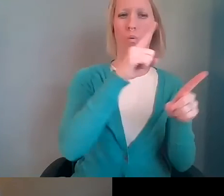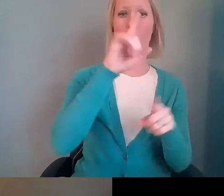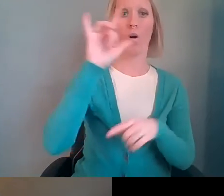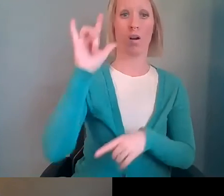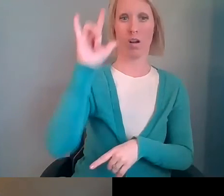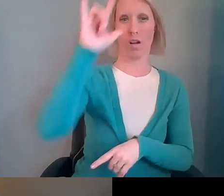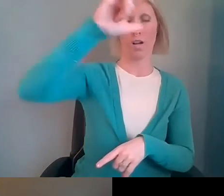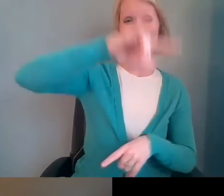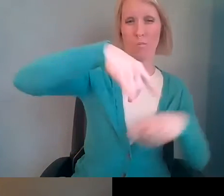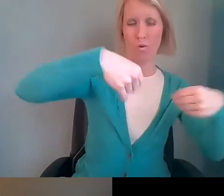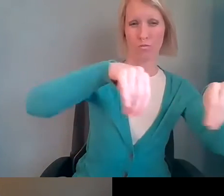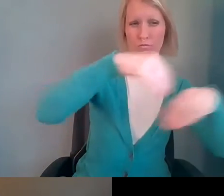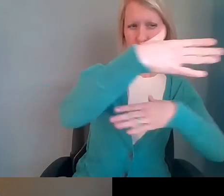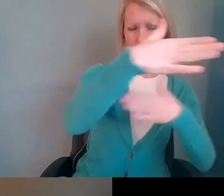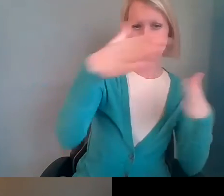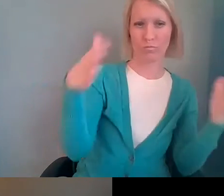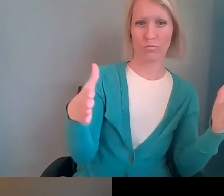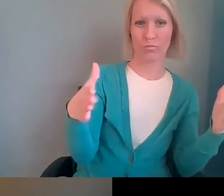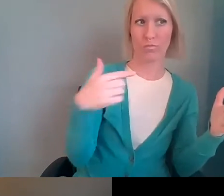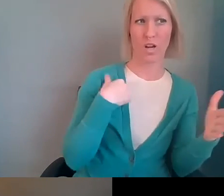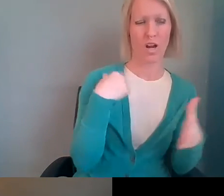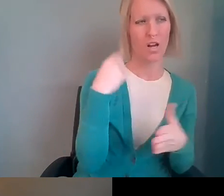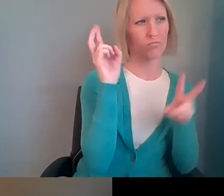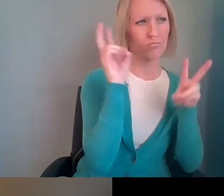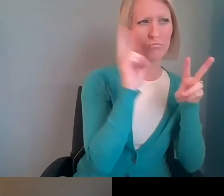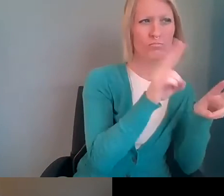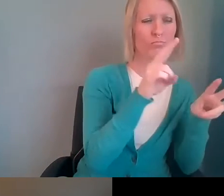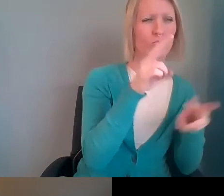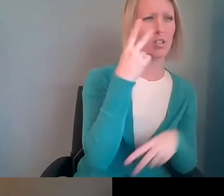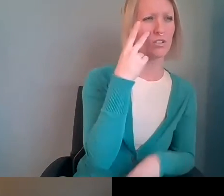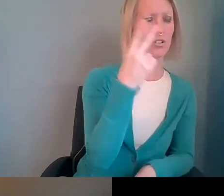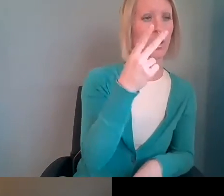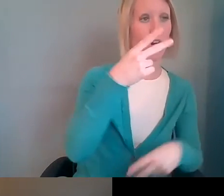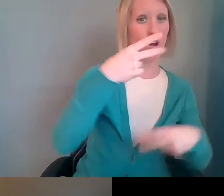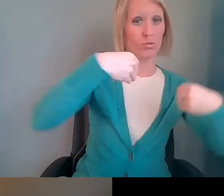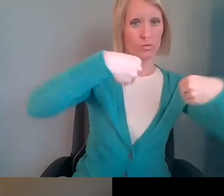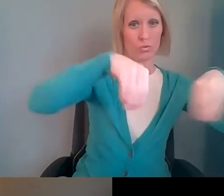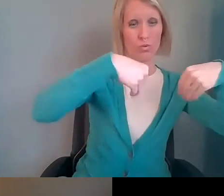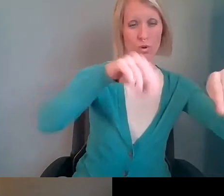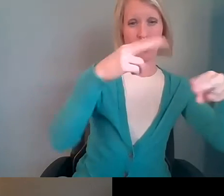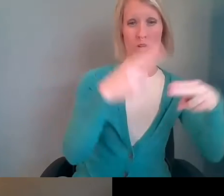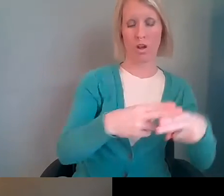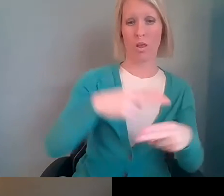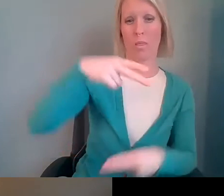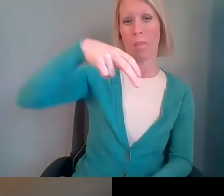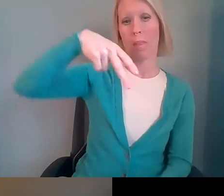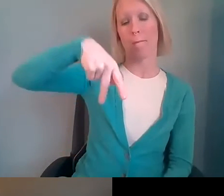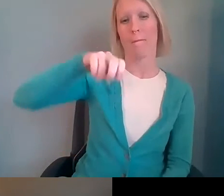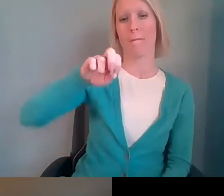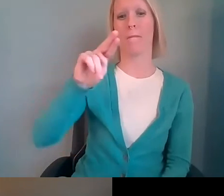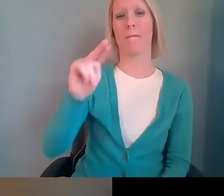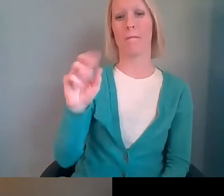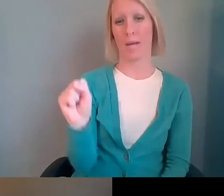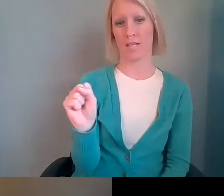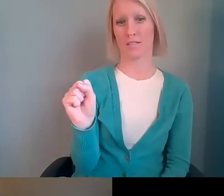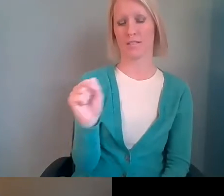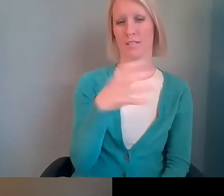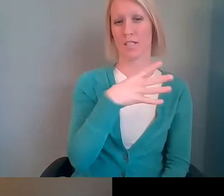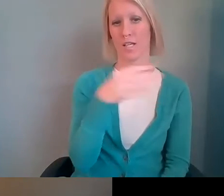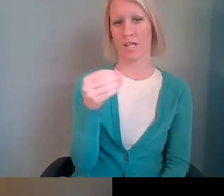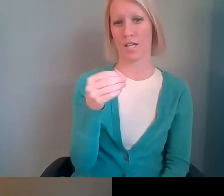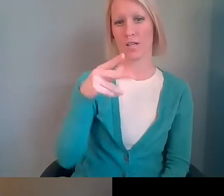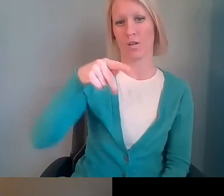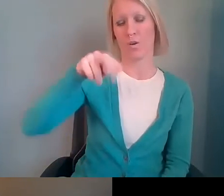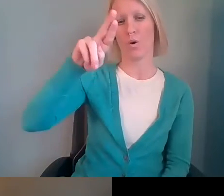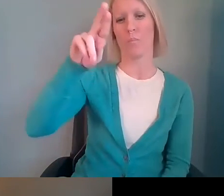a store in there called the Pen and Prose. And I went in there and looked, and they had a rack, and they had all these cross pins in there, and they had